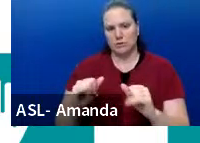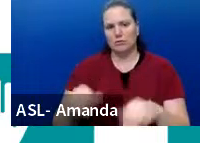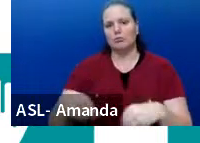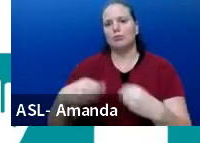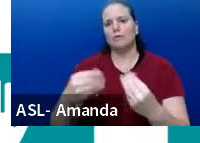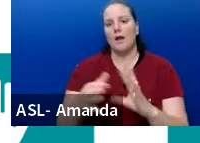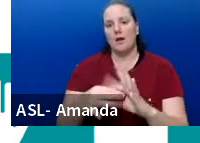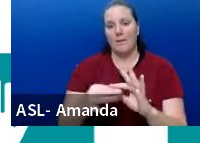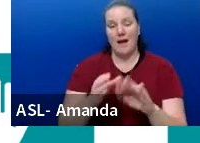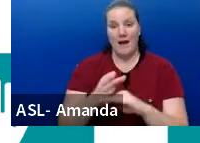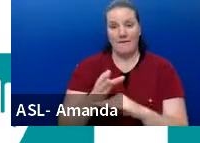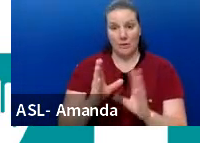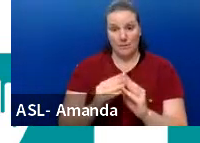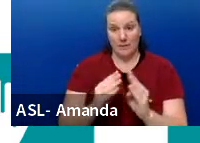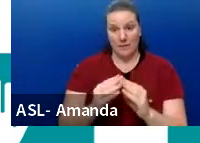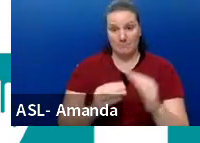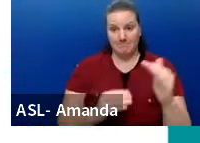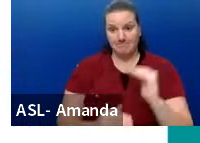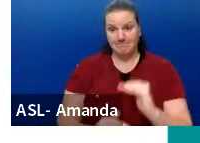after the meeting. Next slide, please.